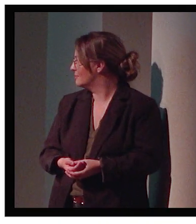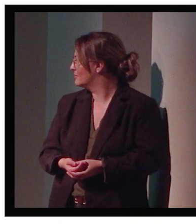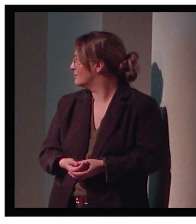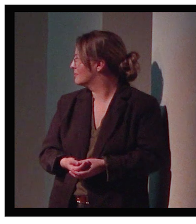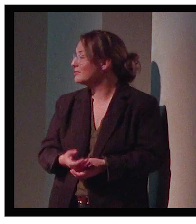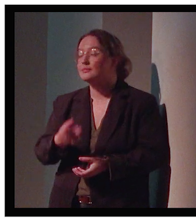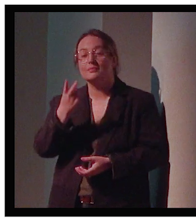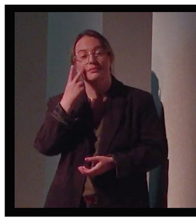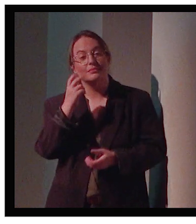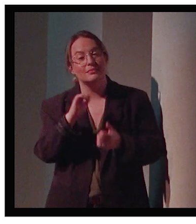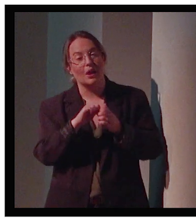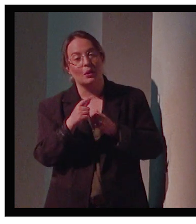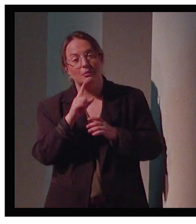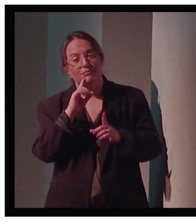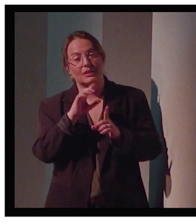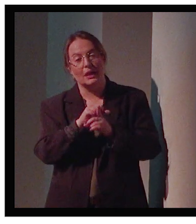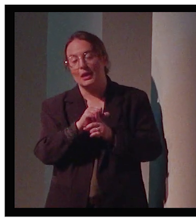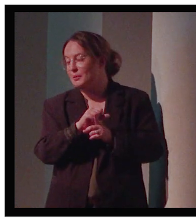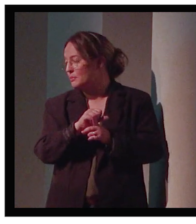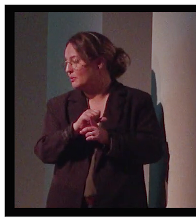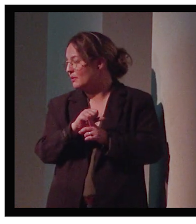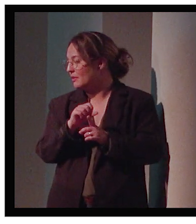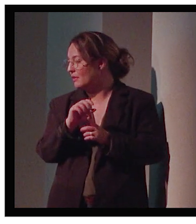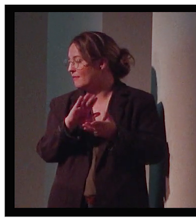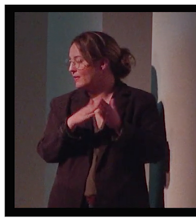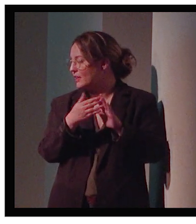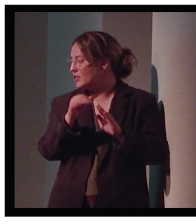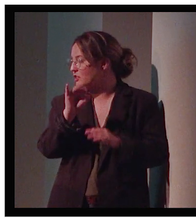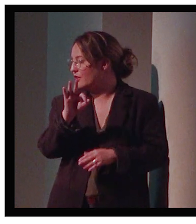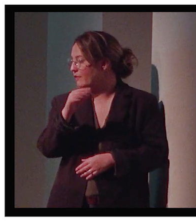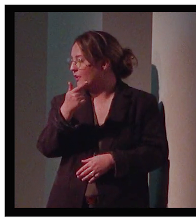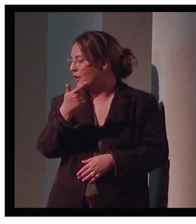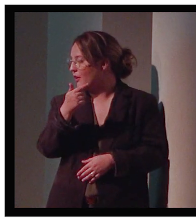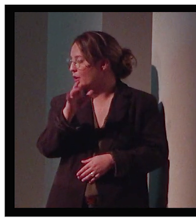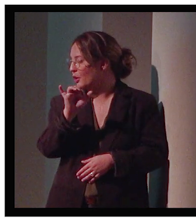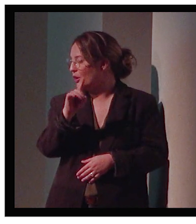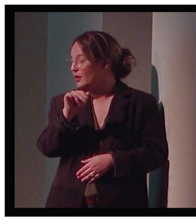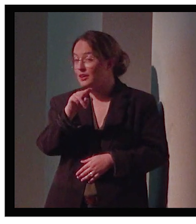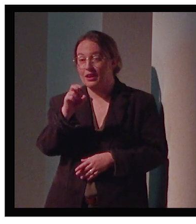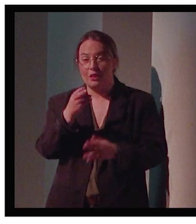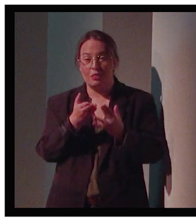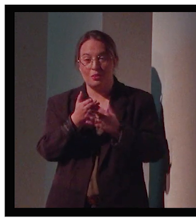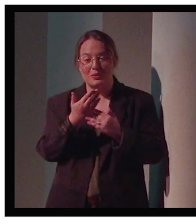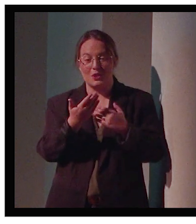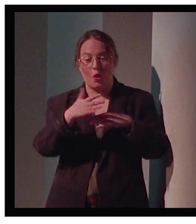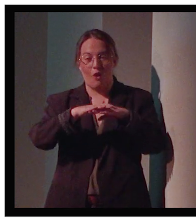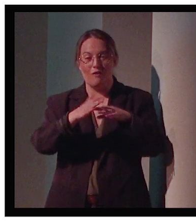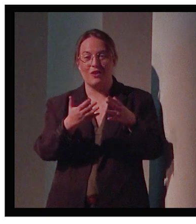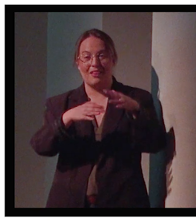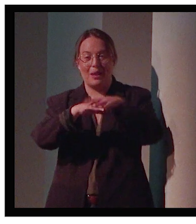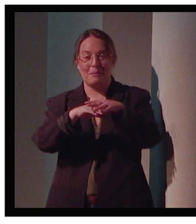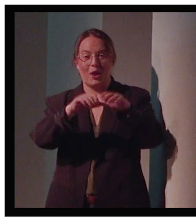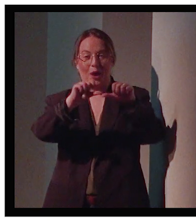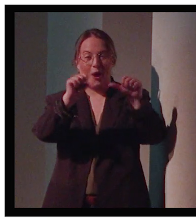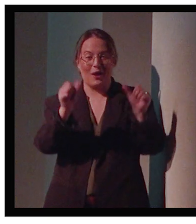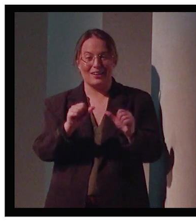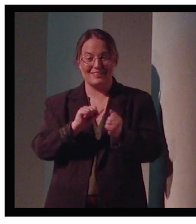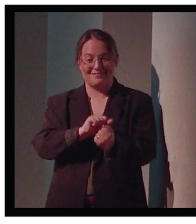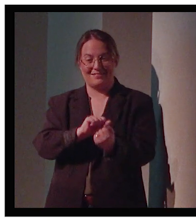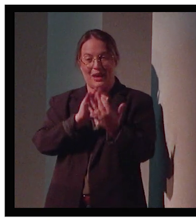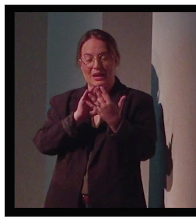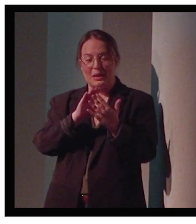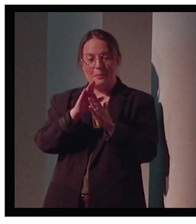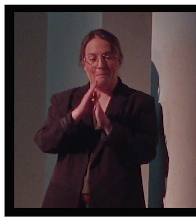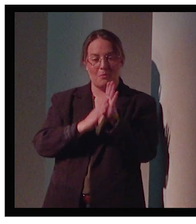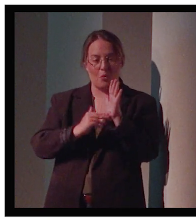his native Provence through a series of interlocking, overlapping architectonic brushstrokes and